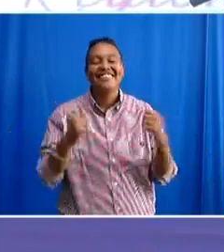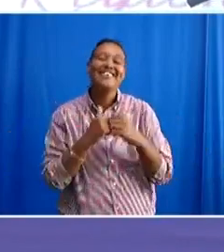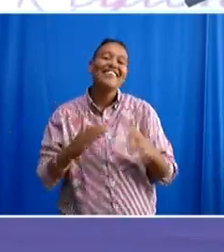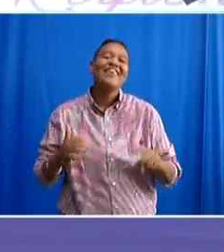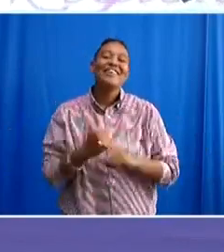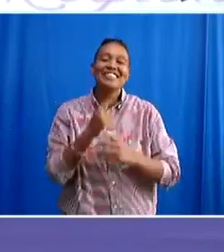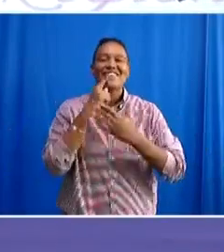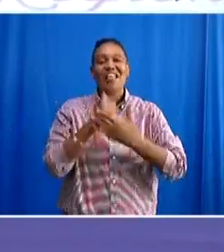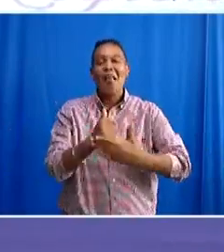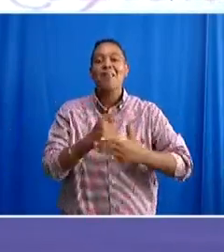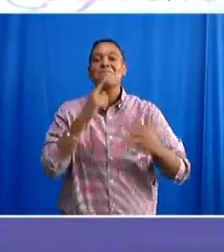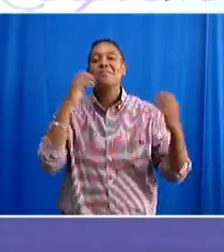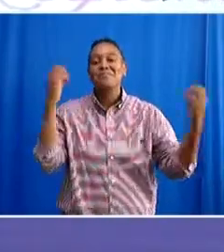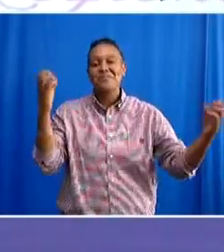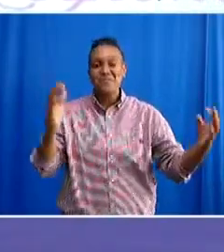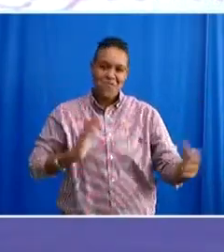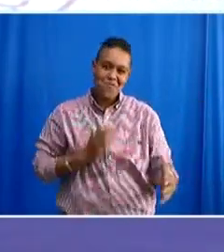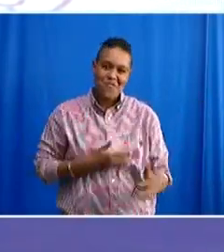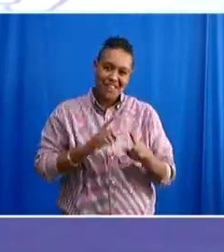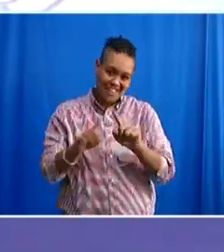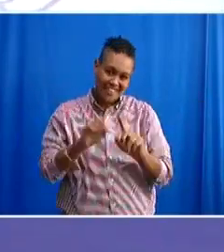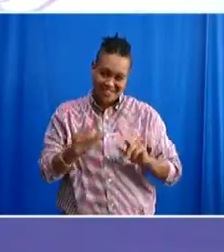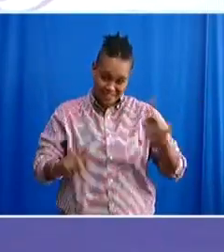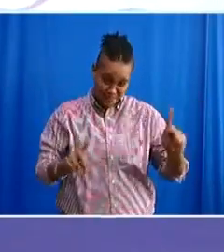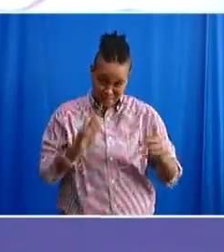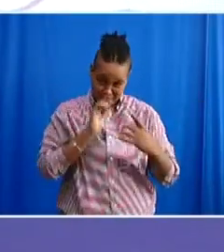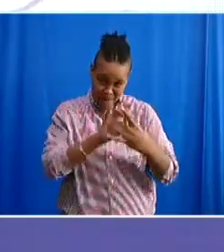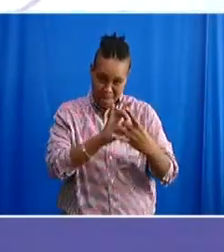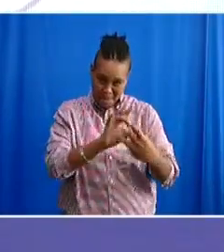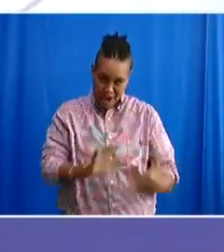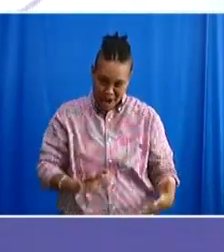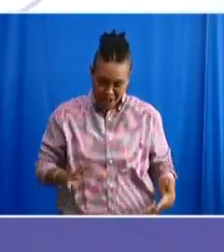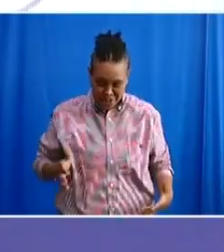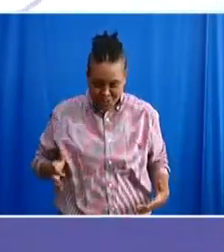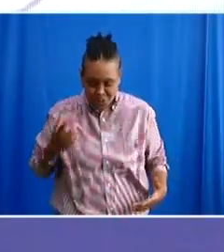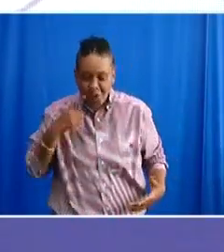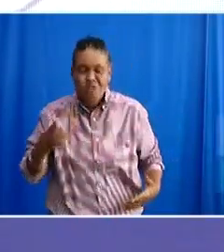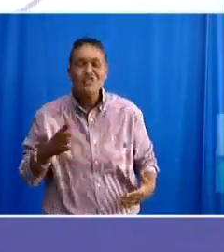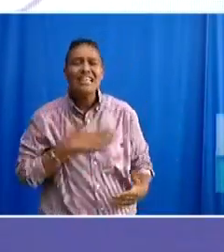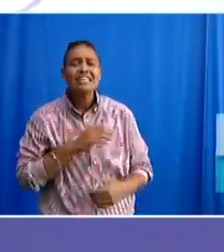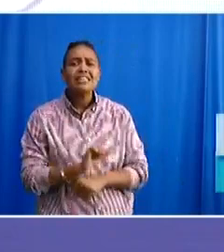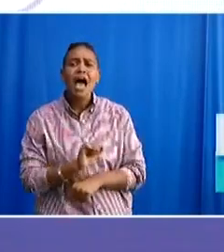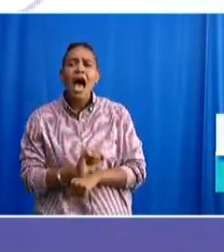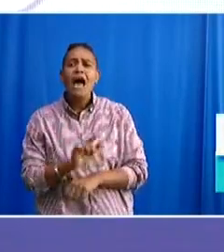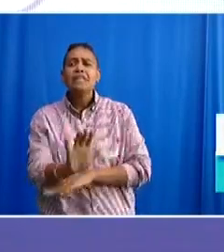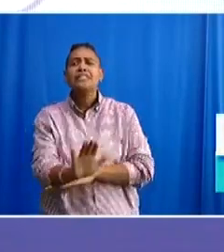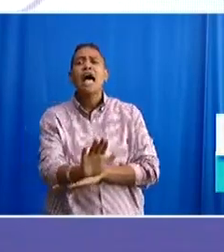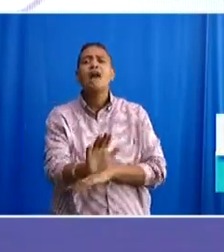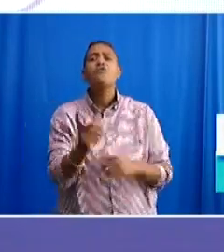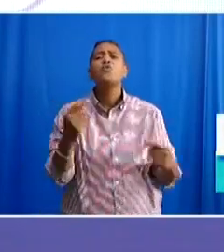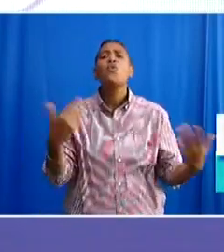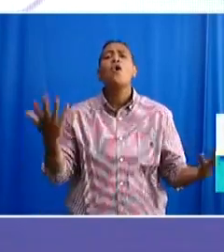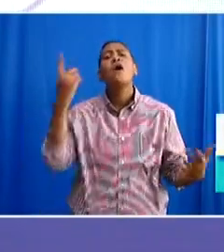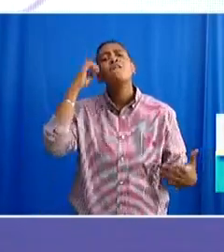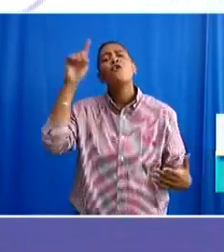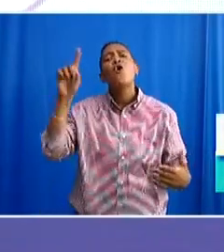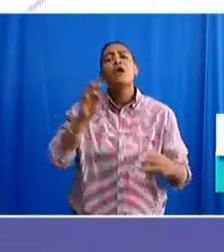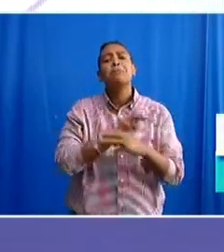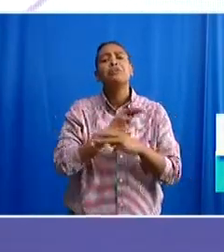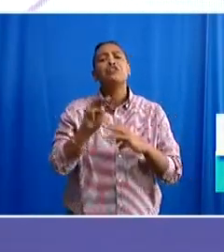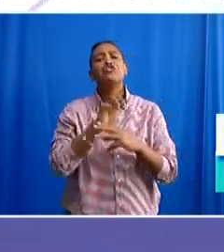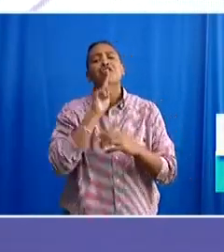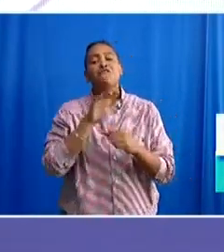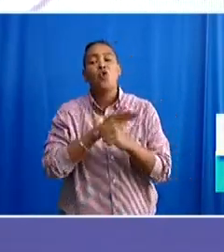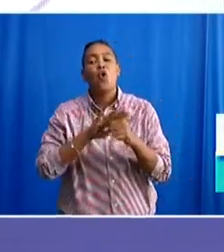the help of several of our stakeholders and partners. So the task is mine this afternoon on behalf of the Ministry